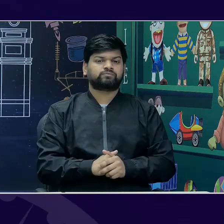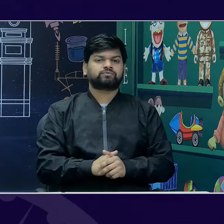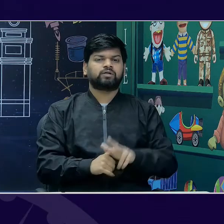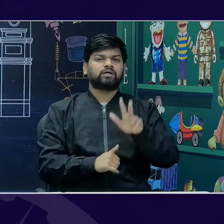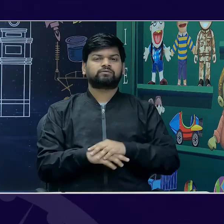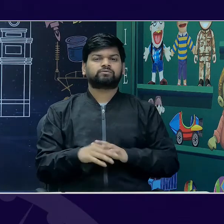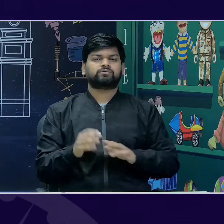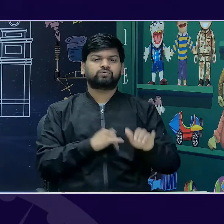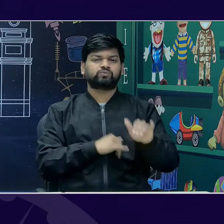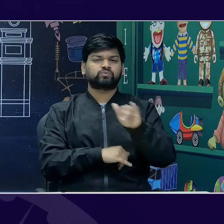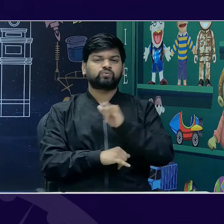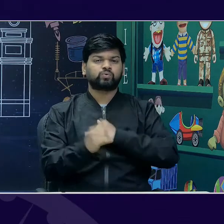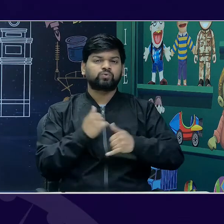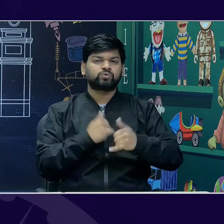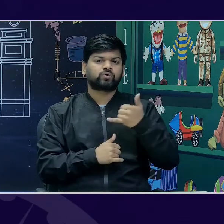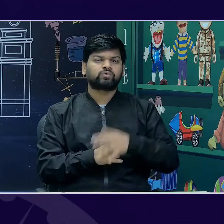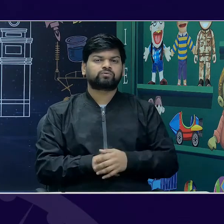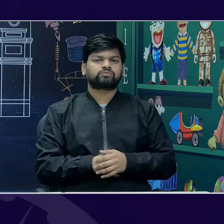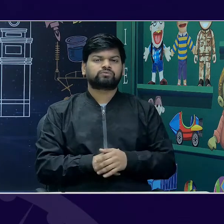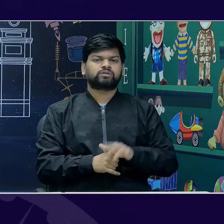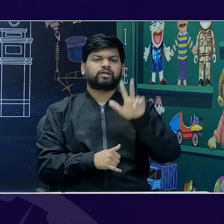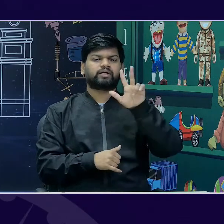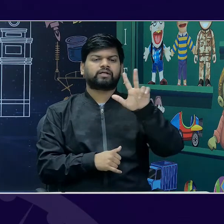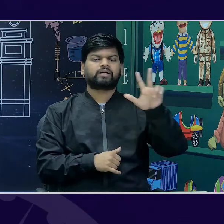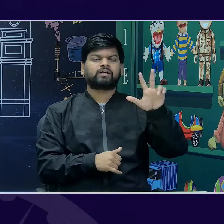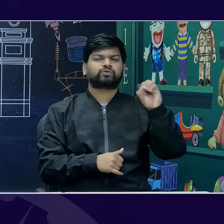us a call at